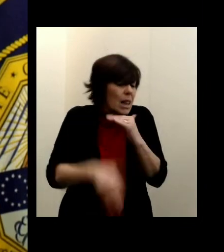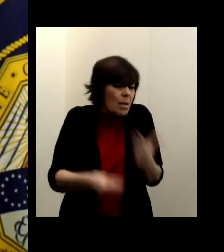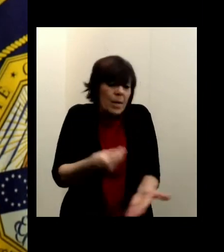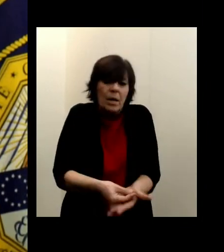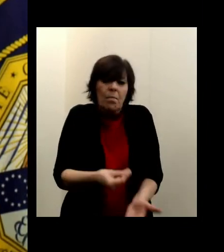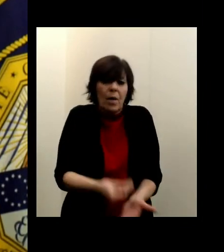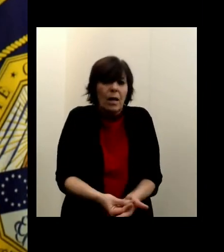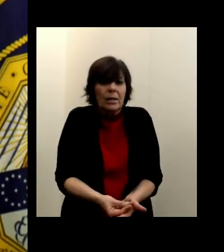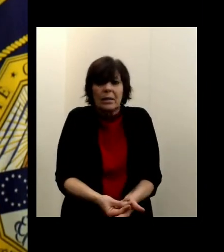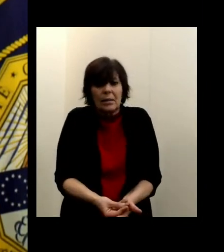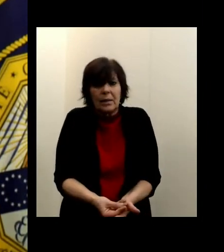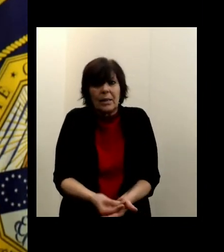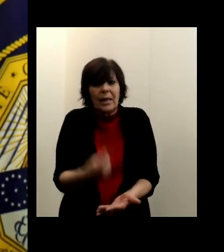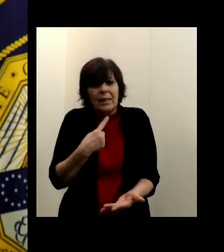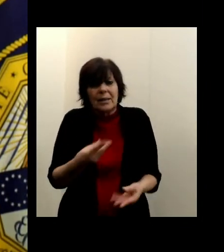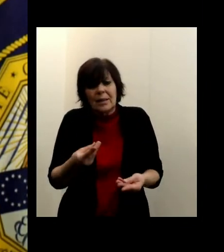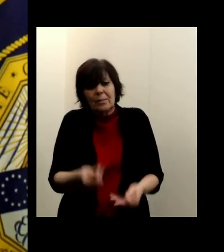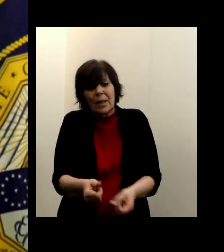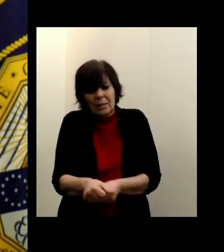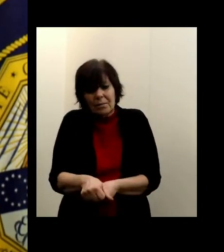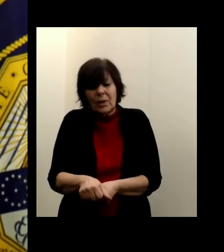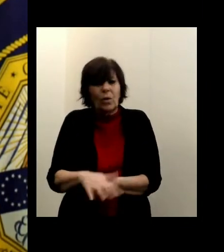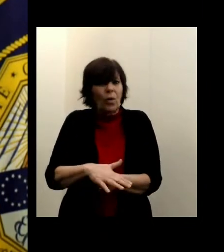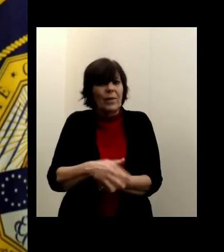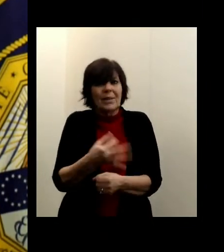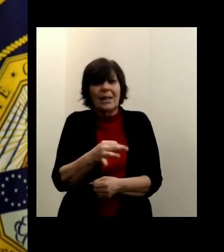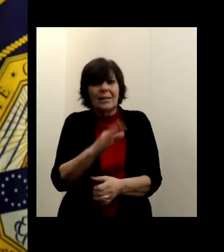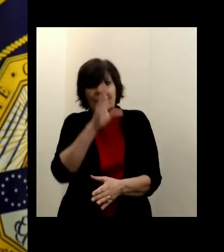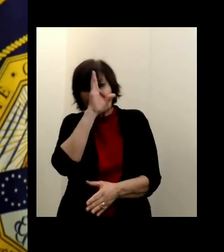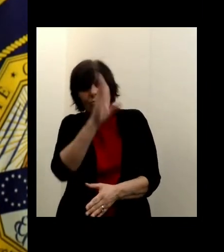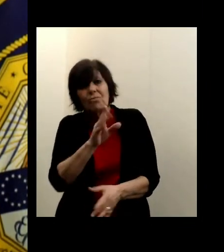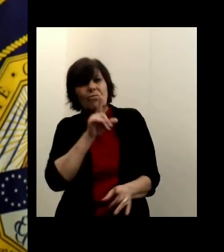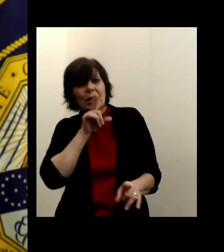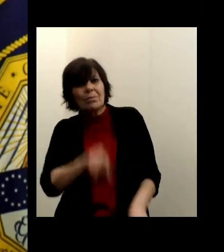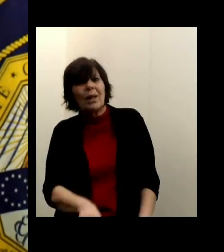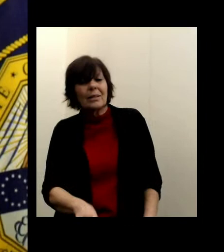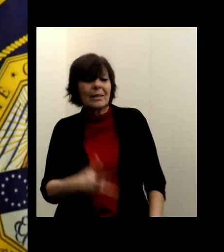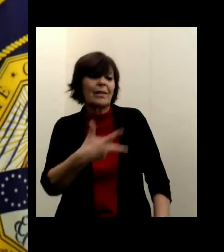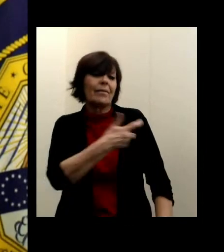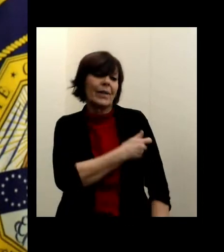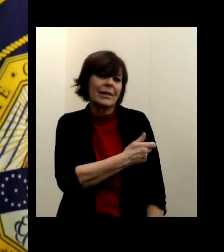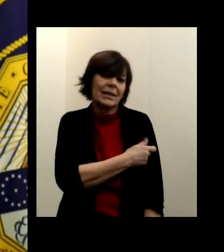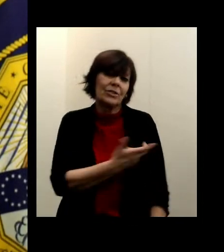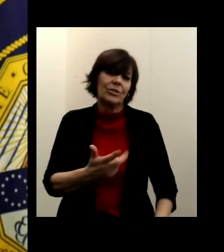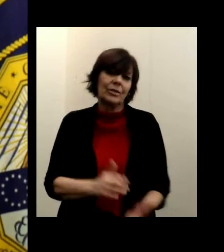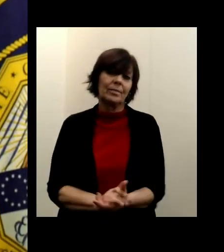going to be spent on the COVID-19 direct response and eventually vaccinations.